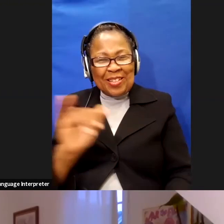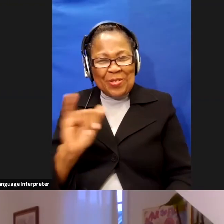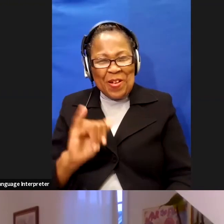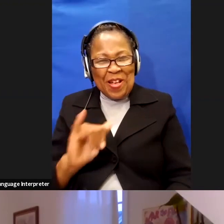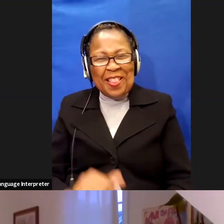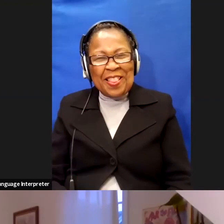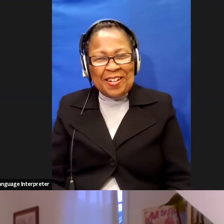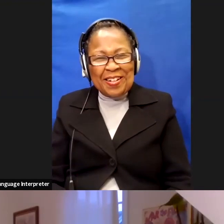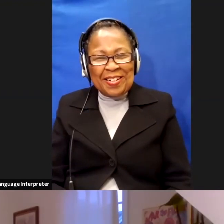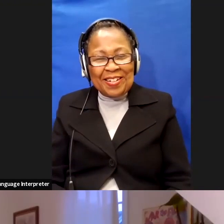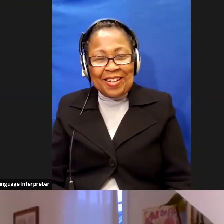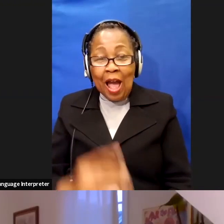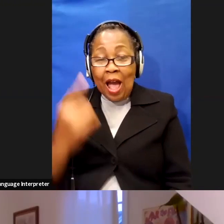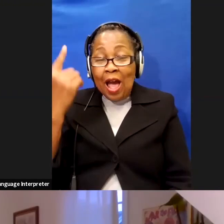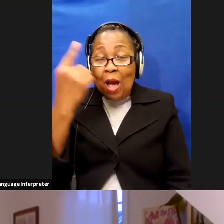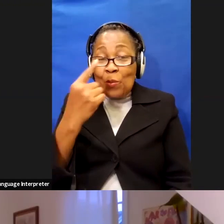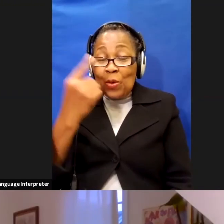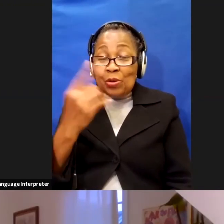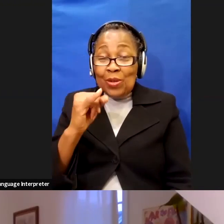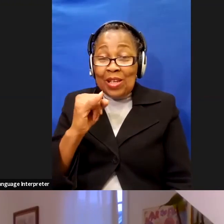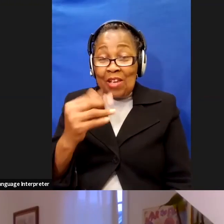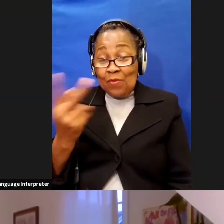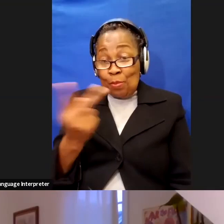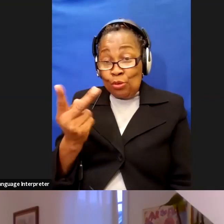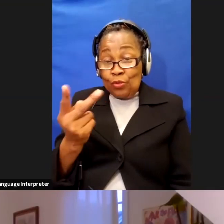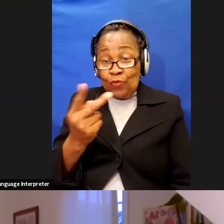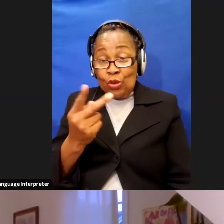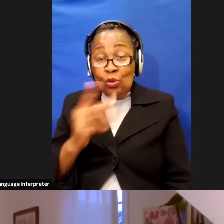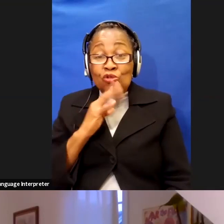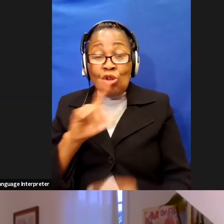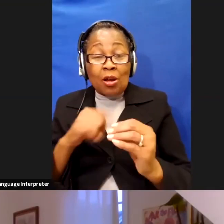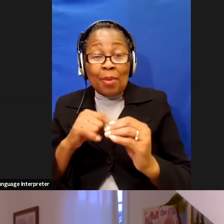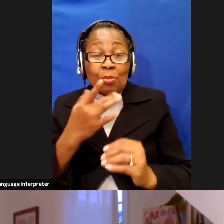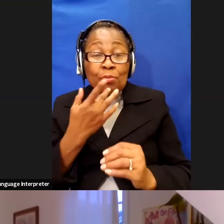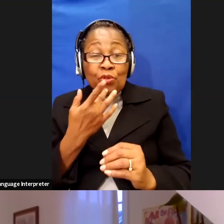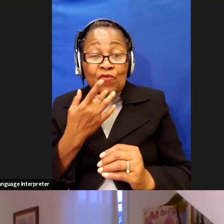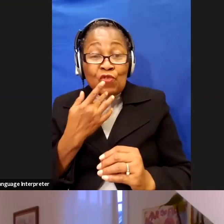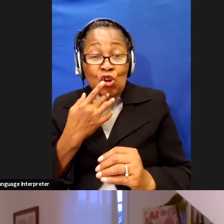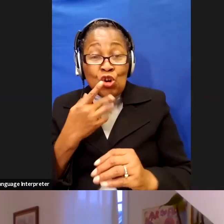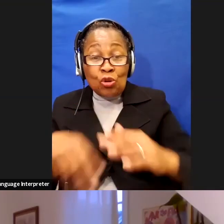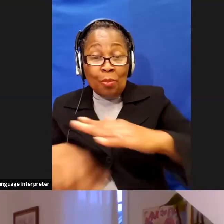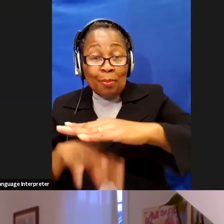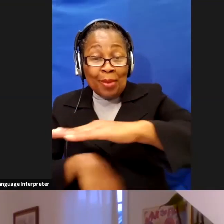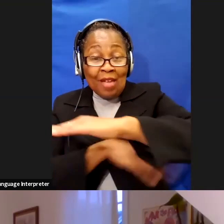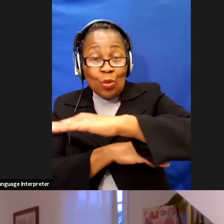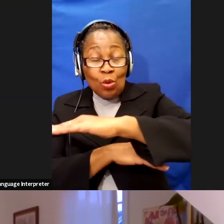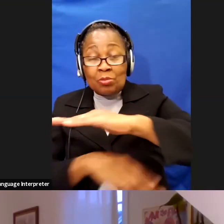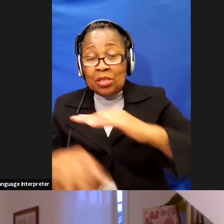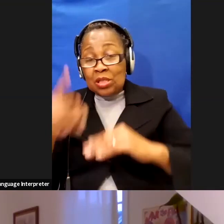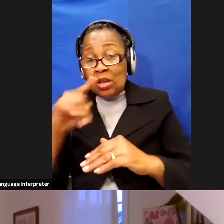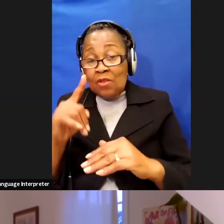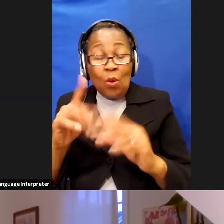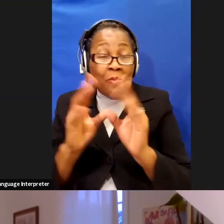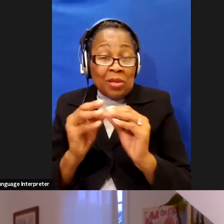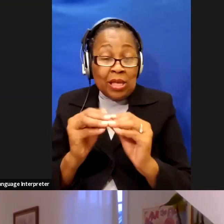I'm wondering if both of you could talk about preferred platforms for virtual events or just meetings and keeping accessibility